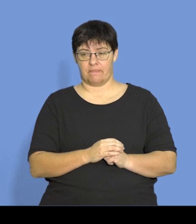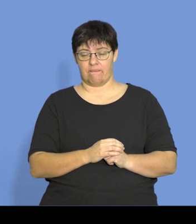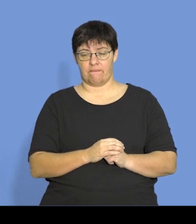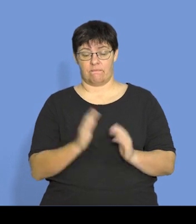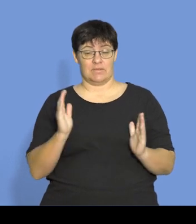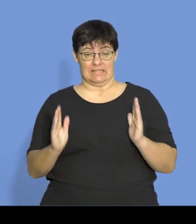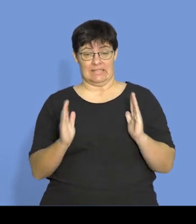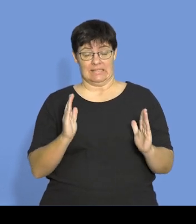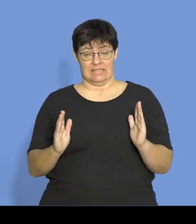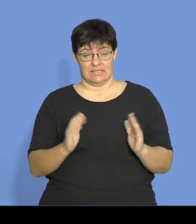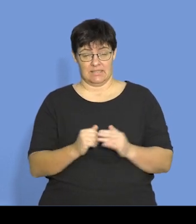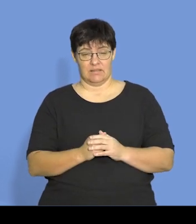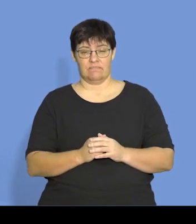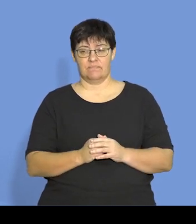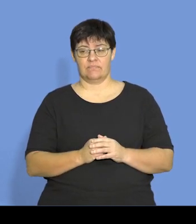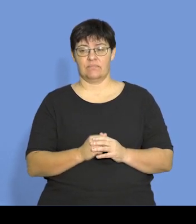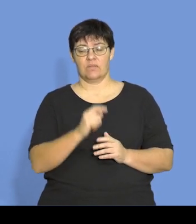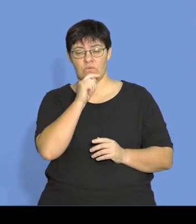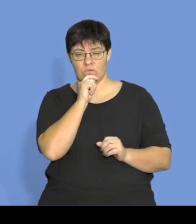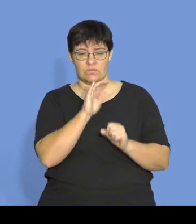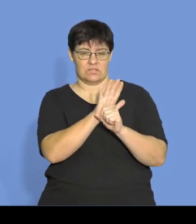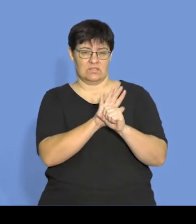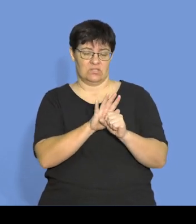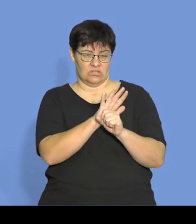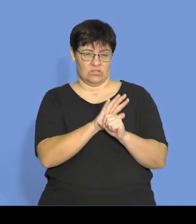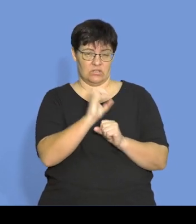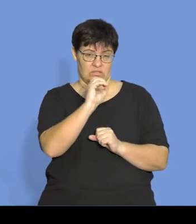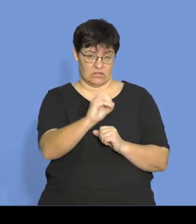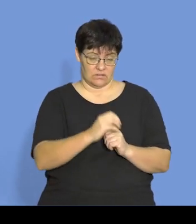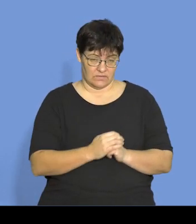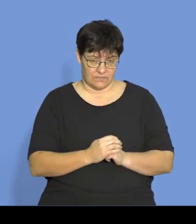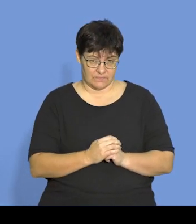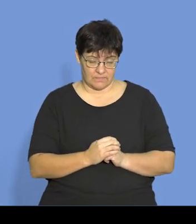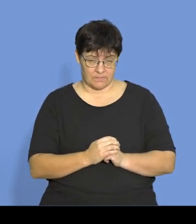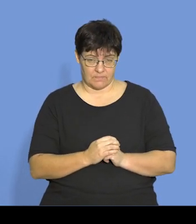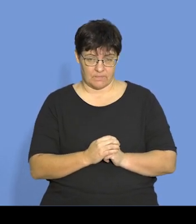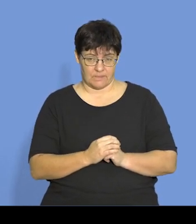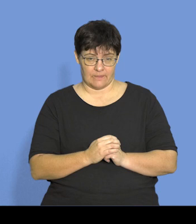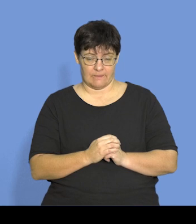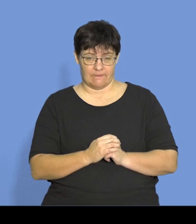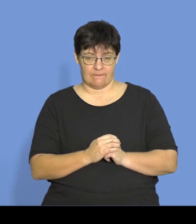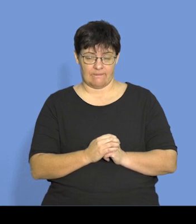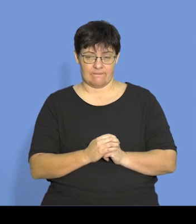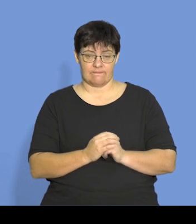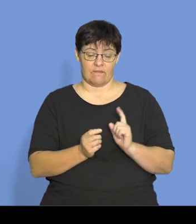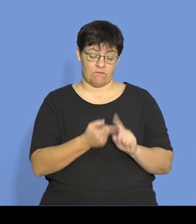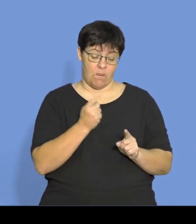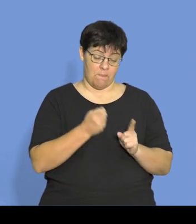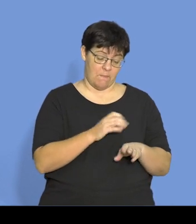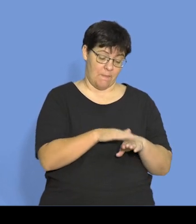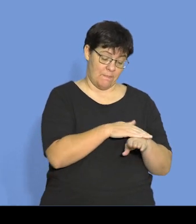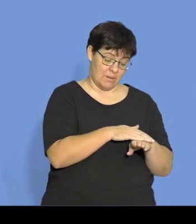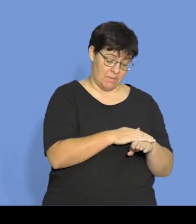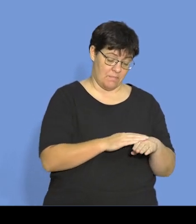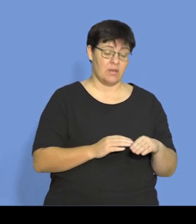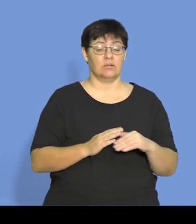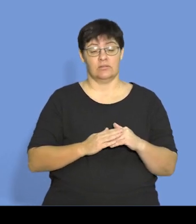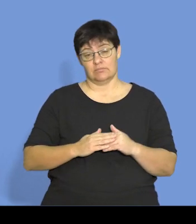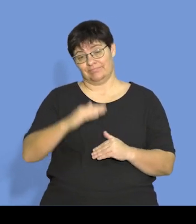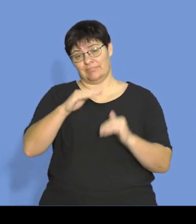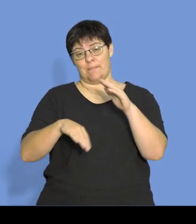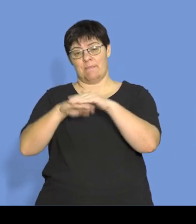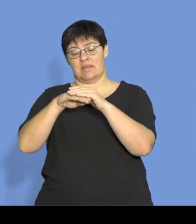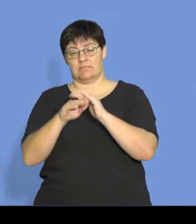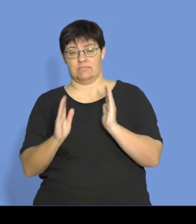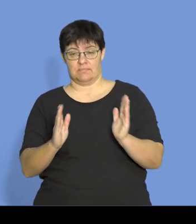graph will be between there, using a shaded circle from the minimum point to the